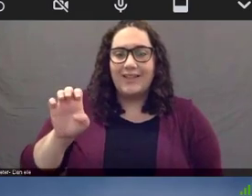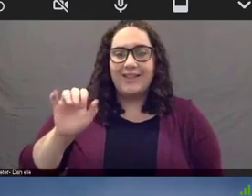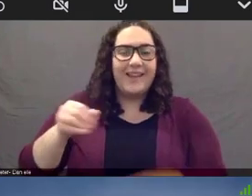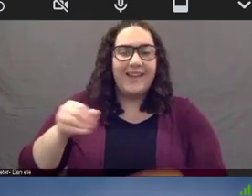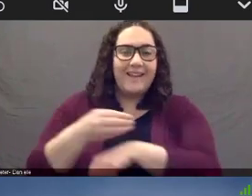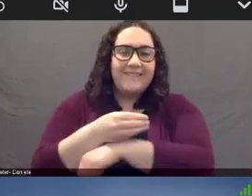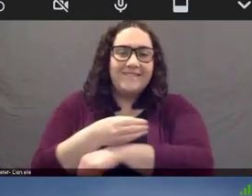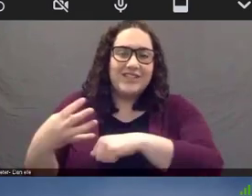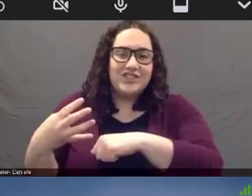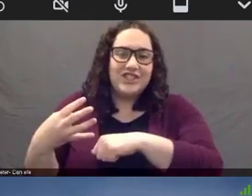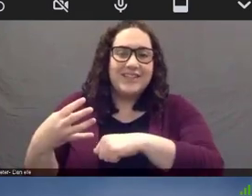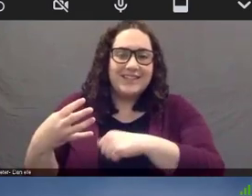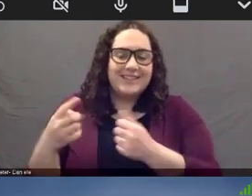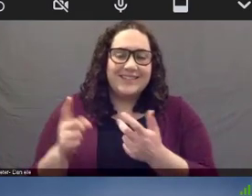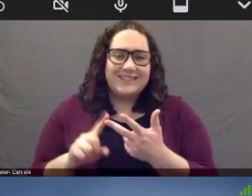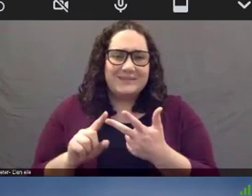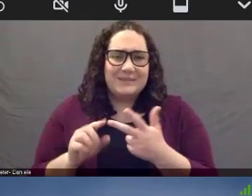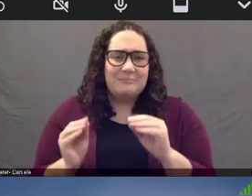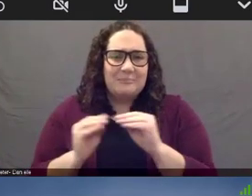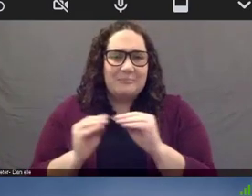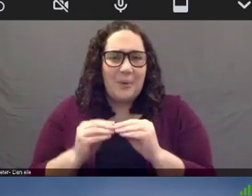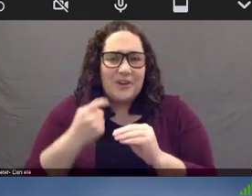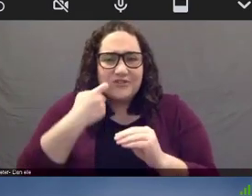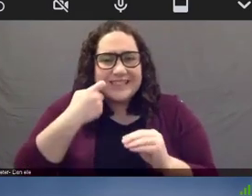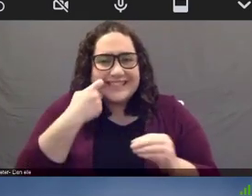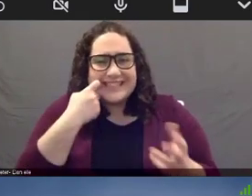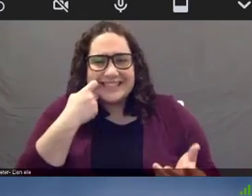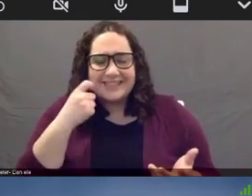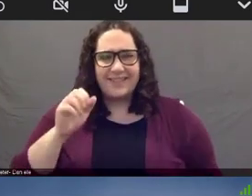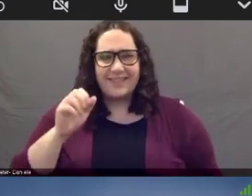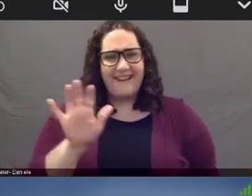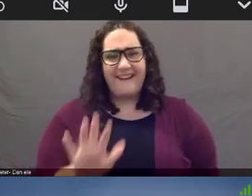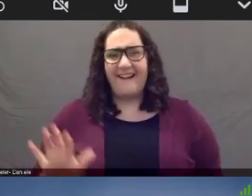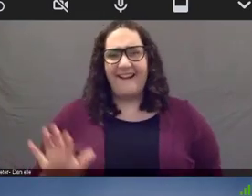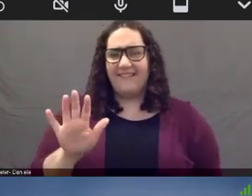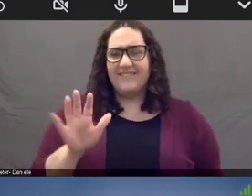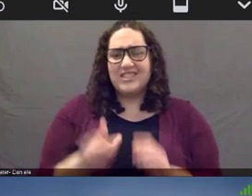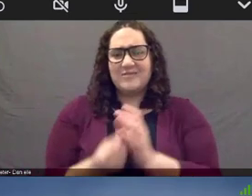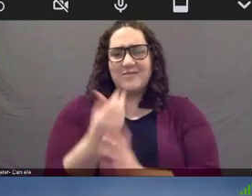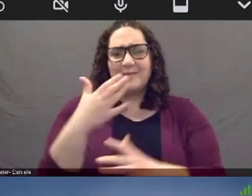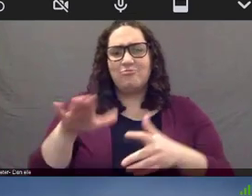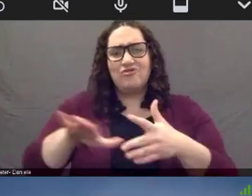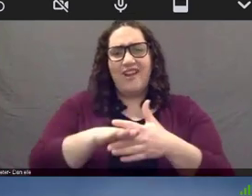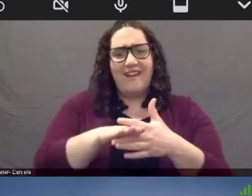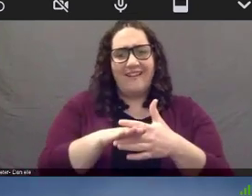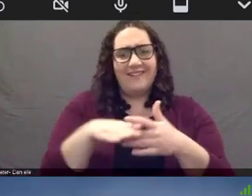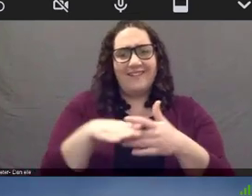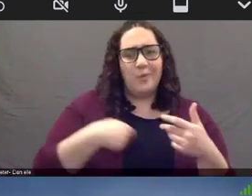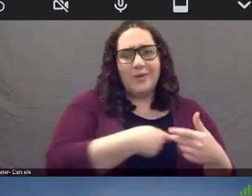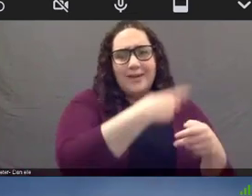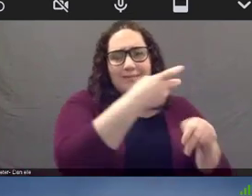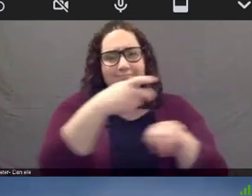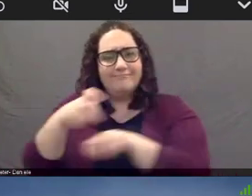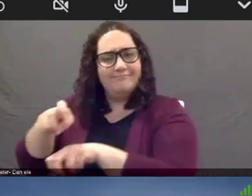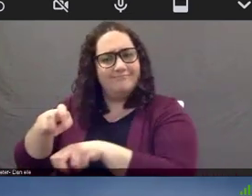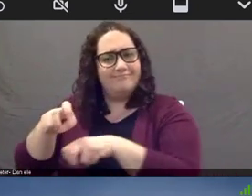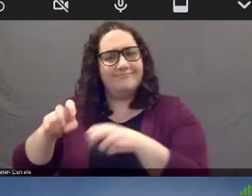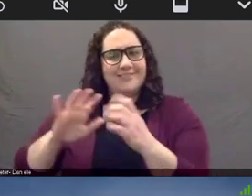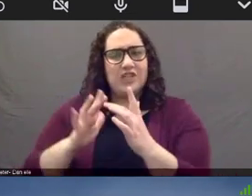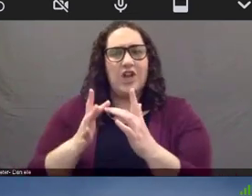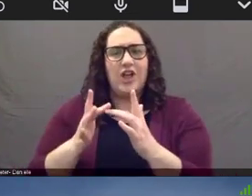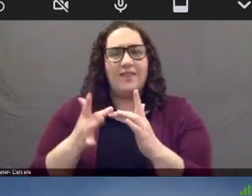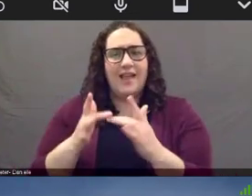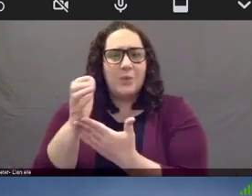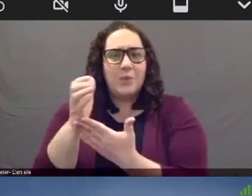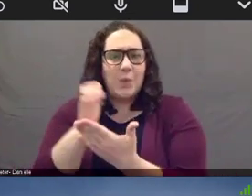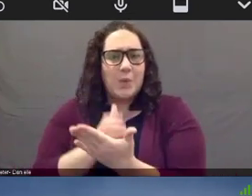go virtual, right? So we start with internal and external convection. And if we do those